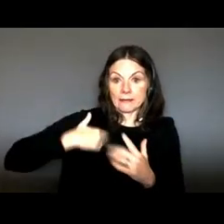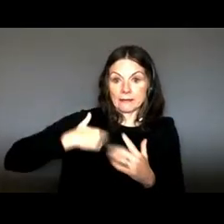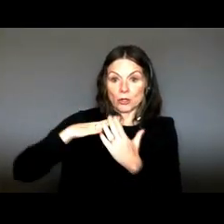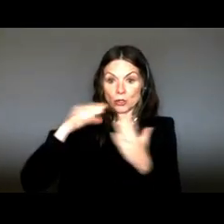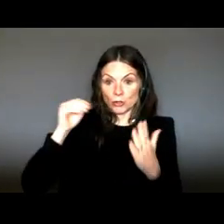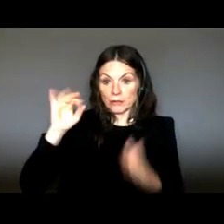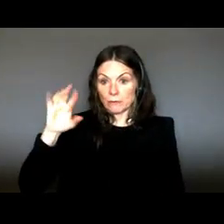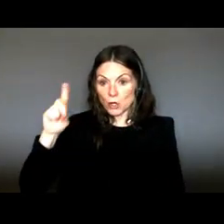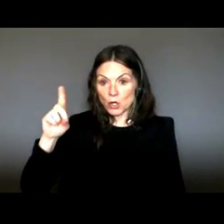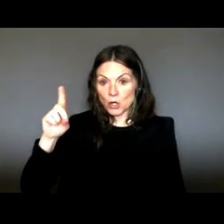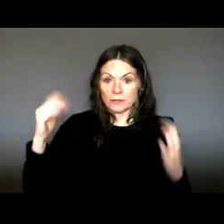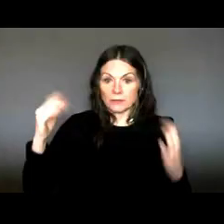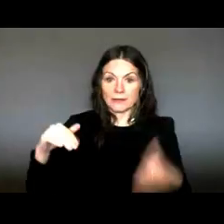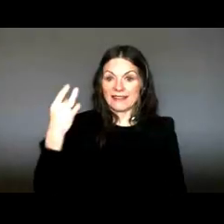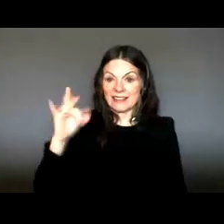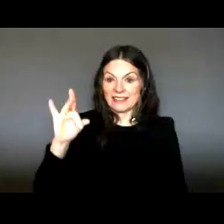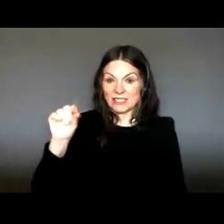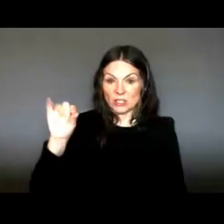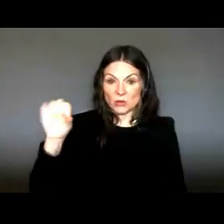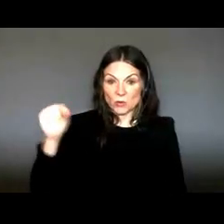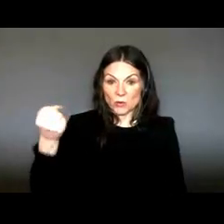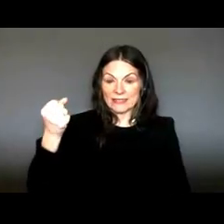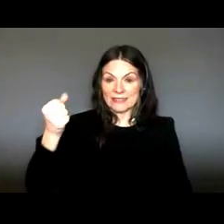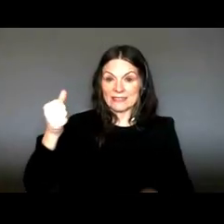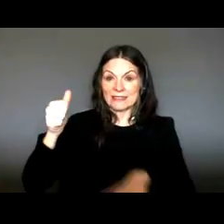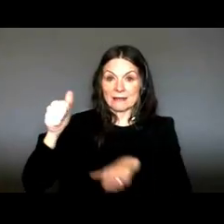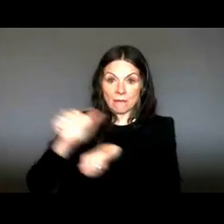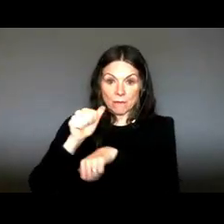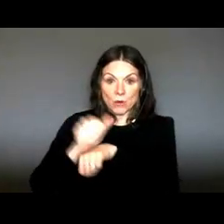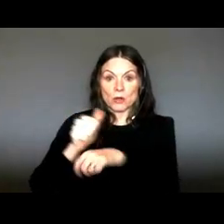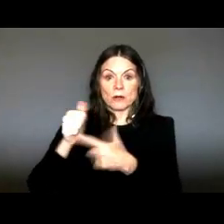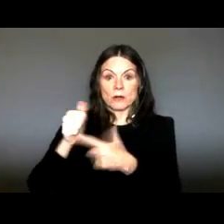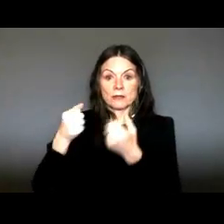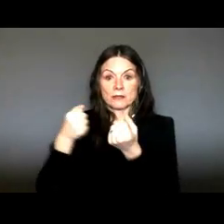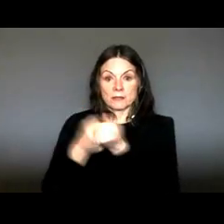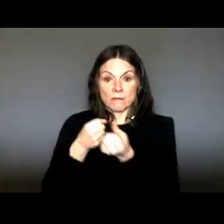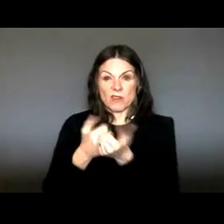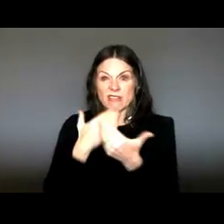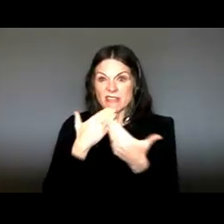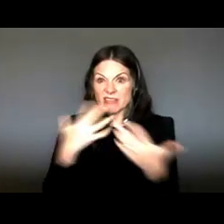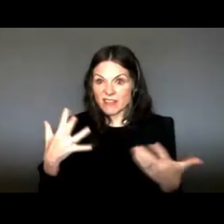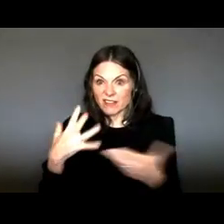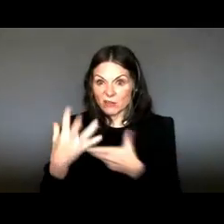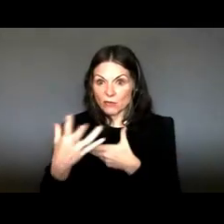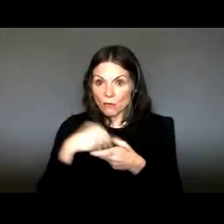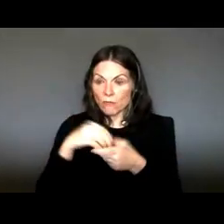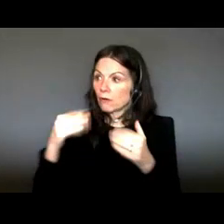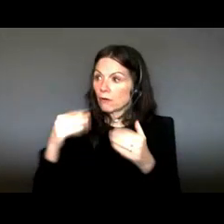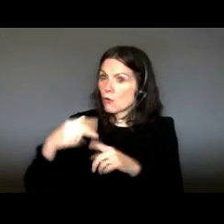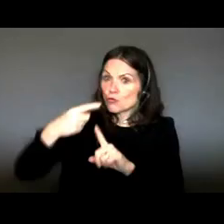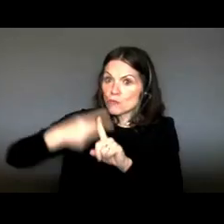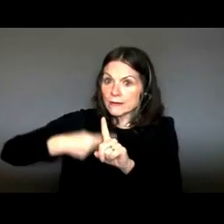Support. Thank you so much for your engagement. Rental assistance,